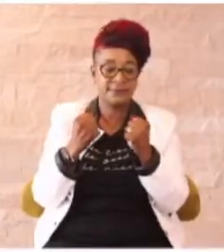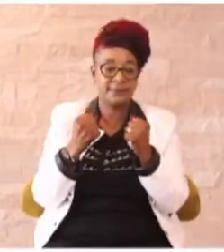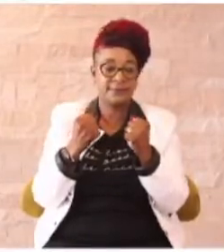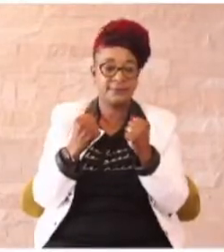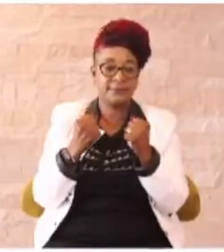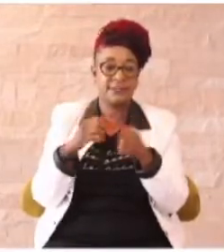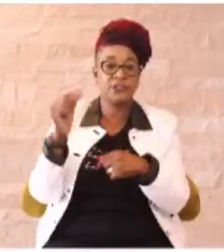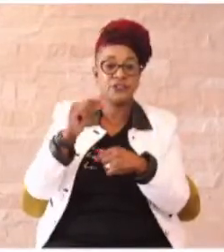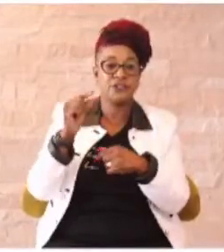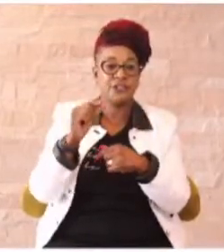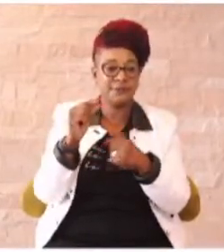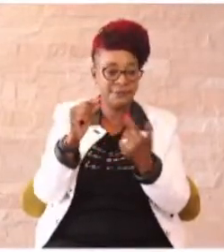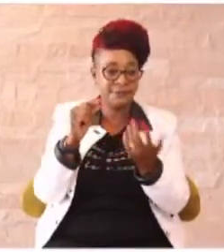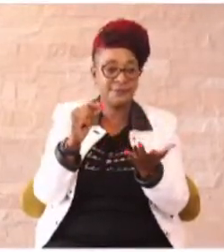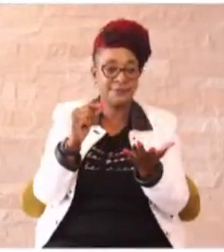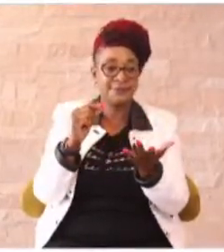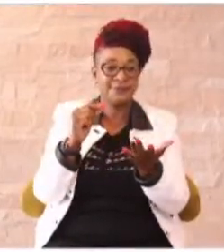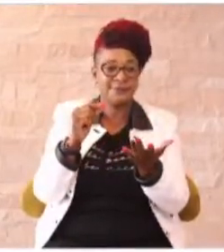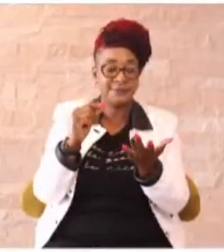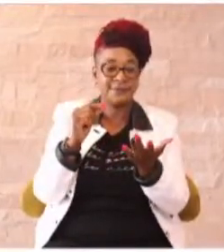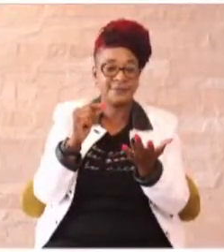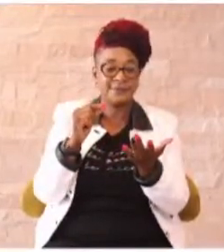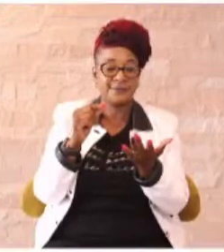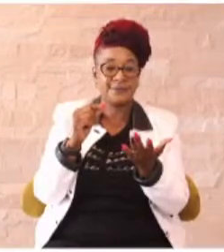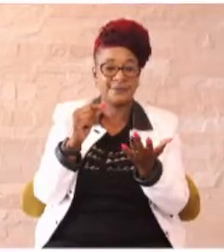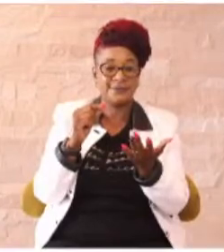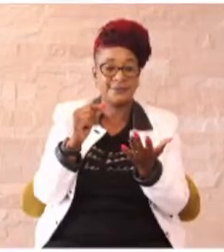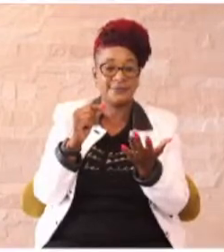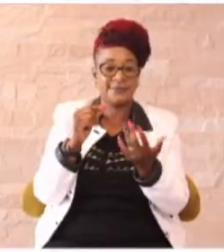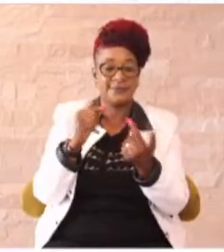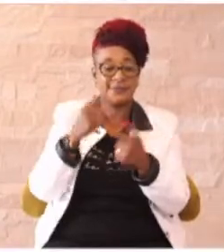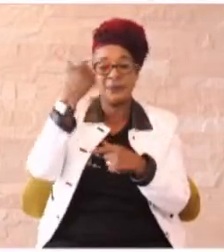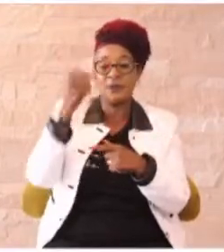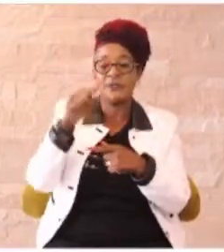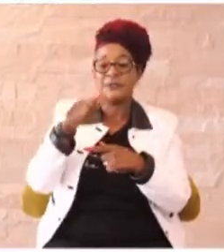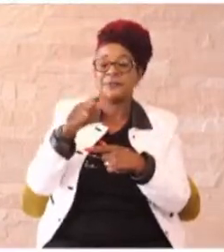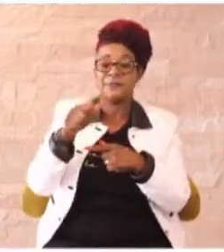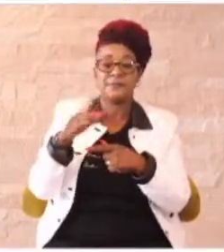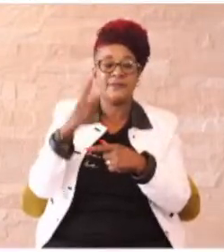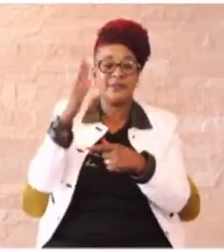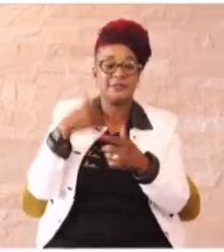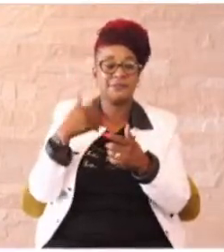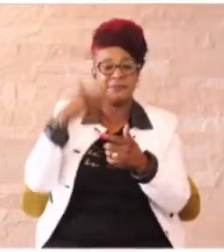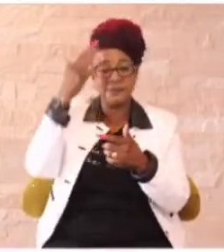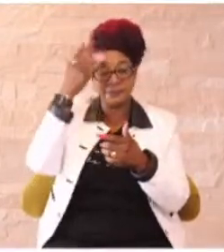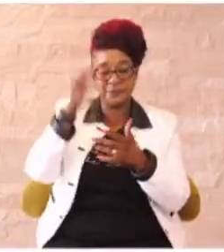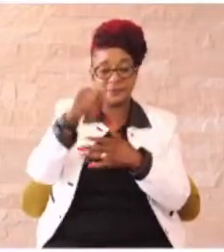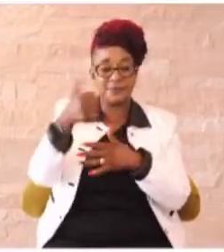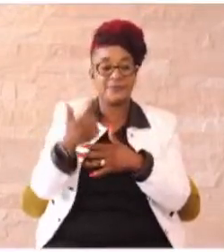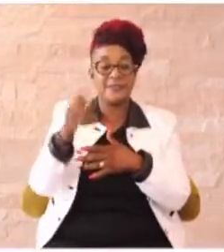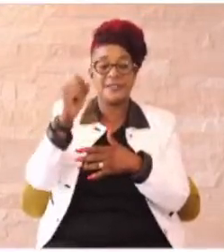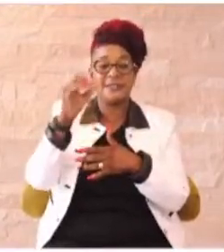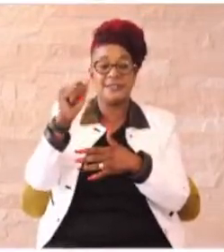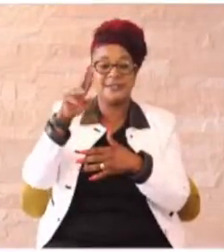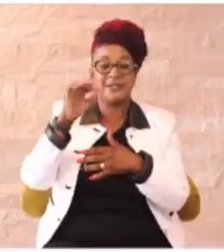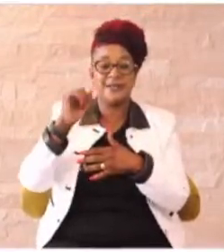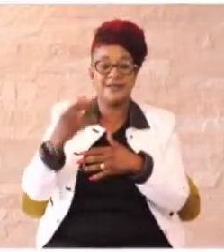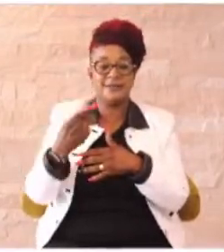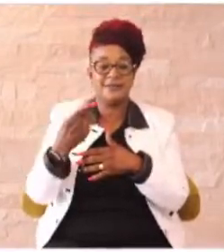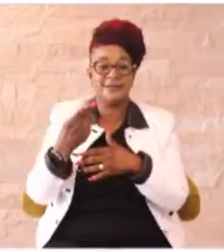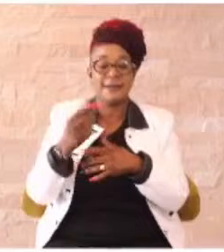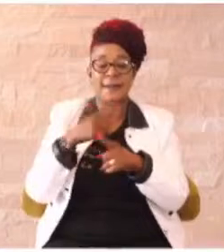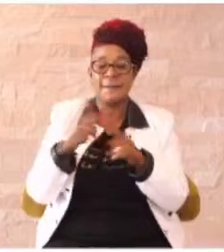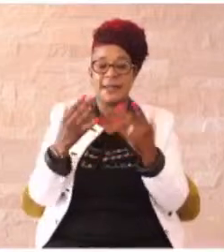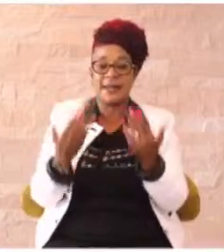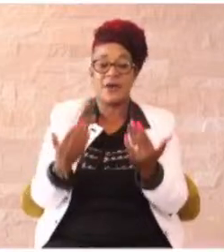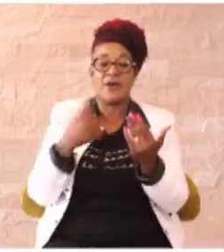Georgia, because I met her at this learning event, because I know Sarah. Sarah is energetic, but now I